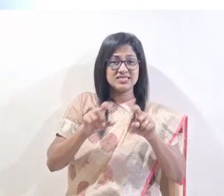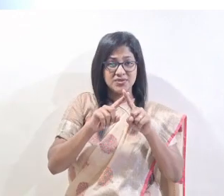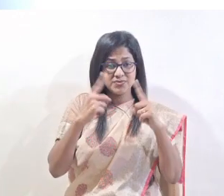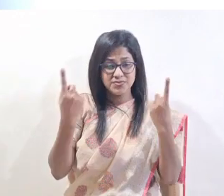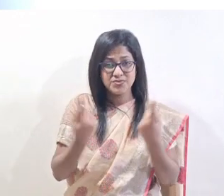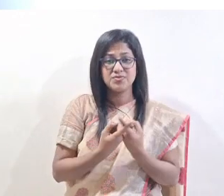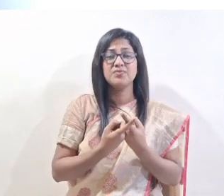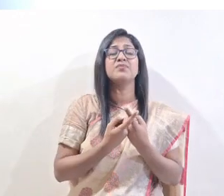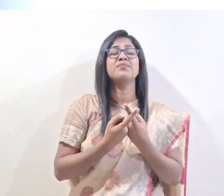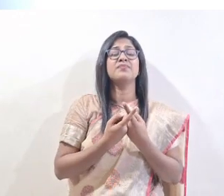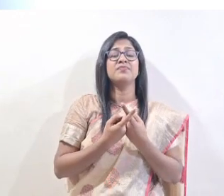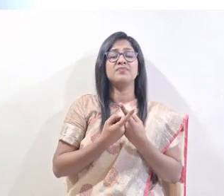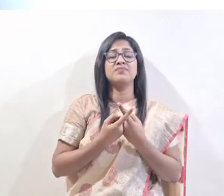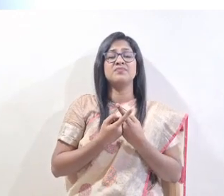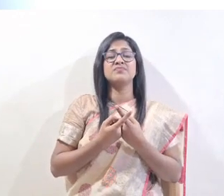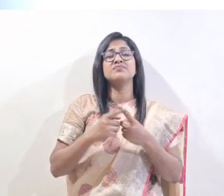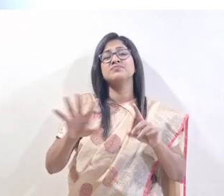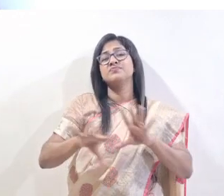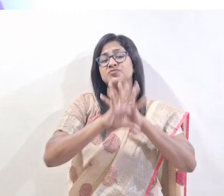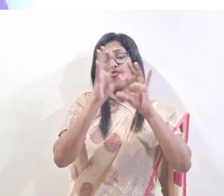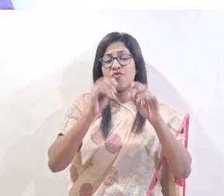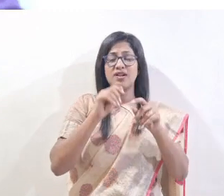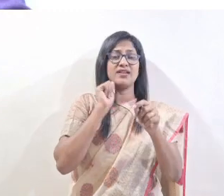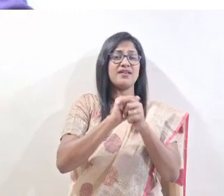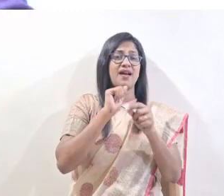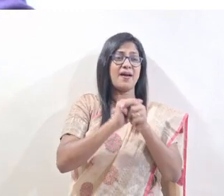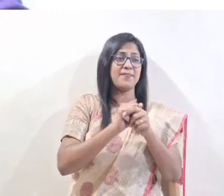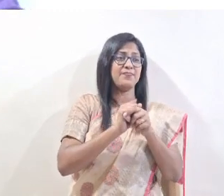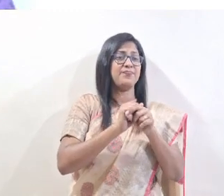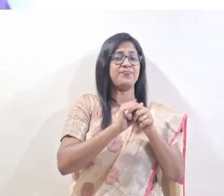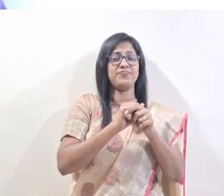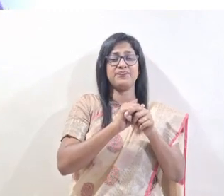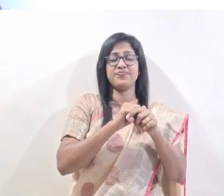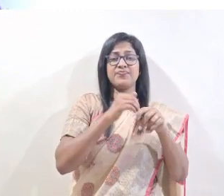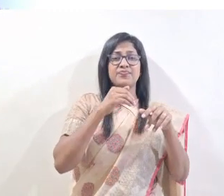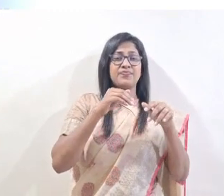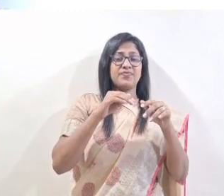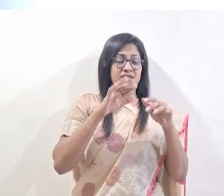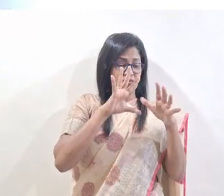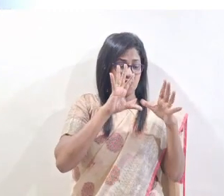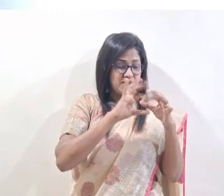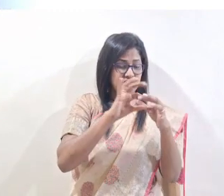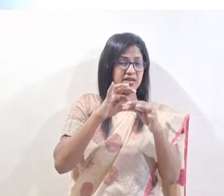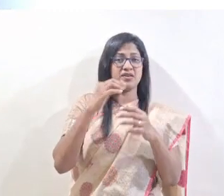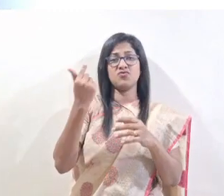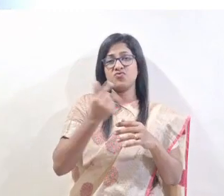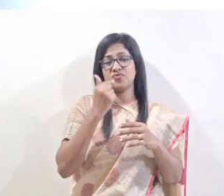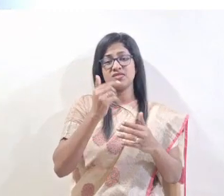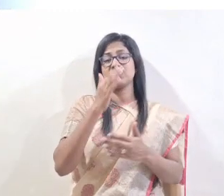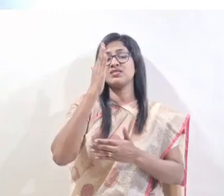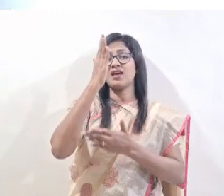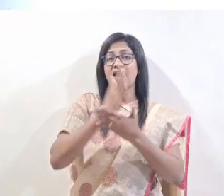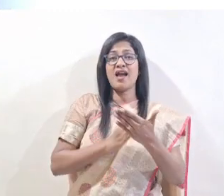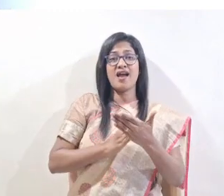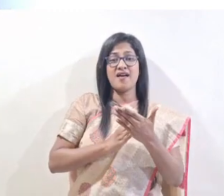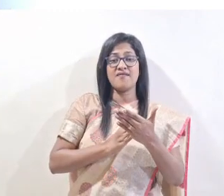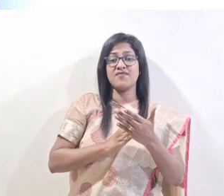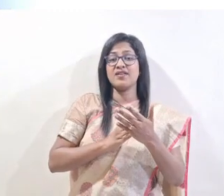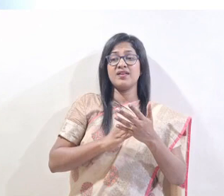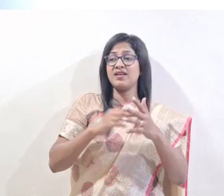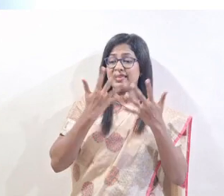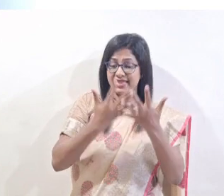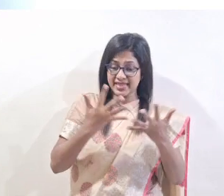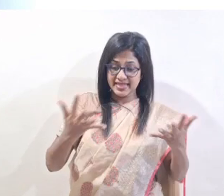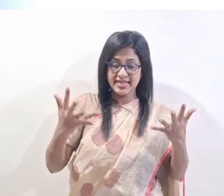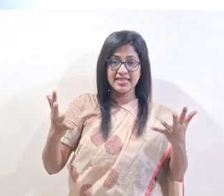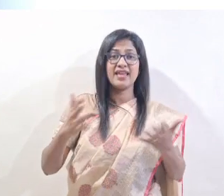rooms, and all the functional redundancies were met with using half the number of